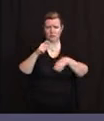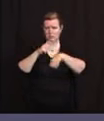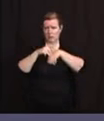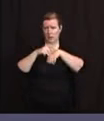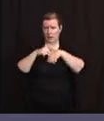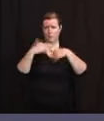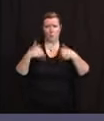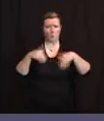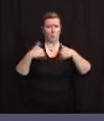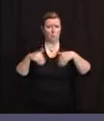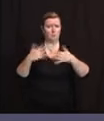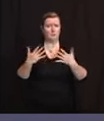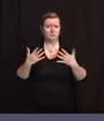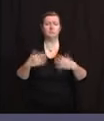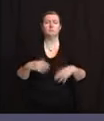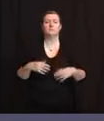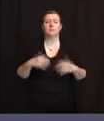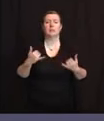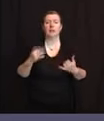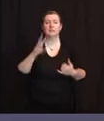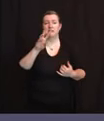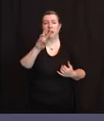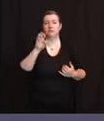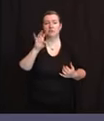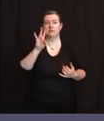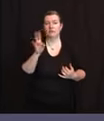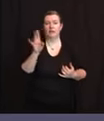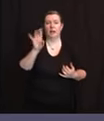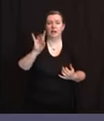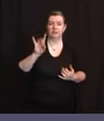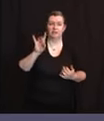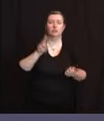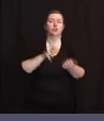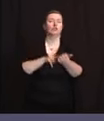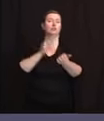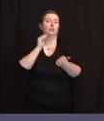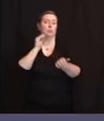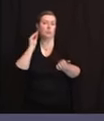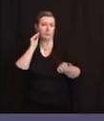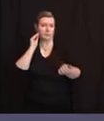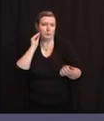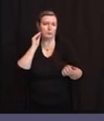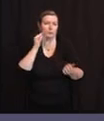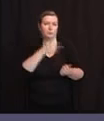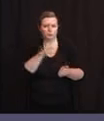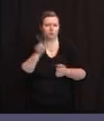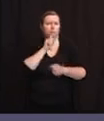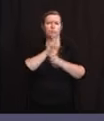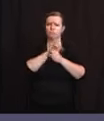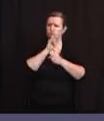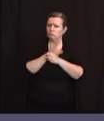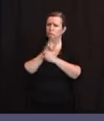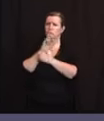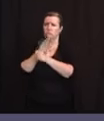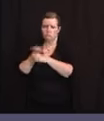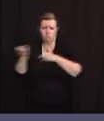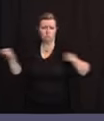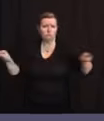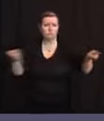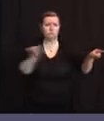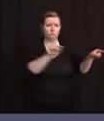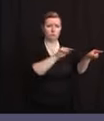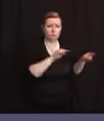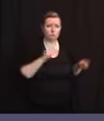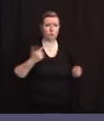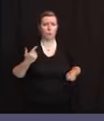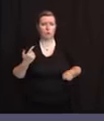Presently, 678 facilities have returned attestations, and 24 are delinquent, and that